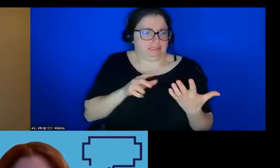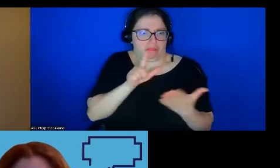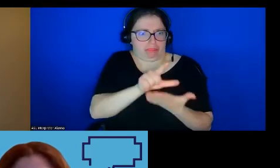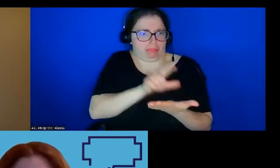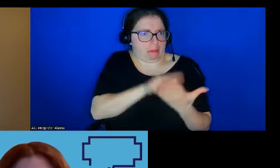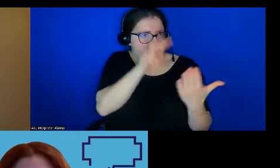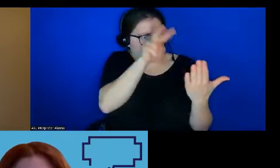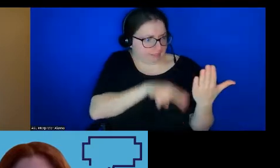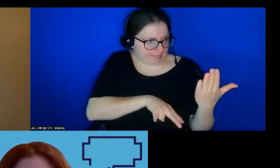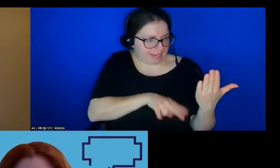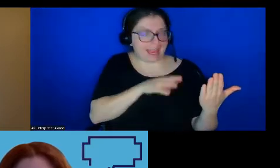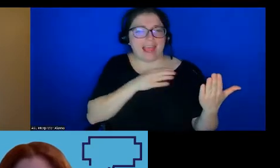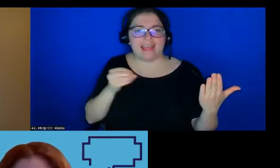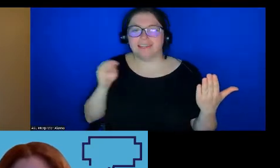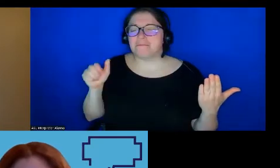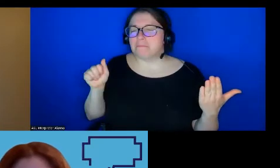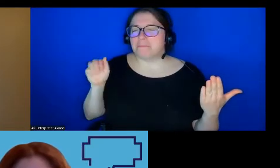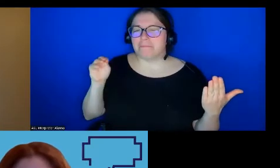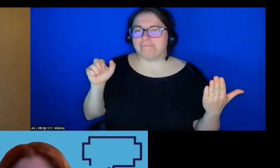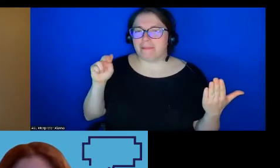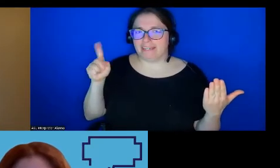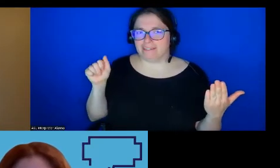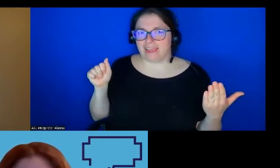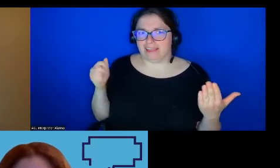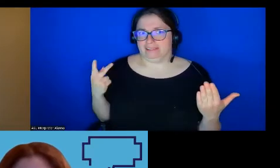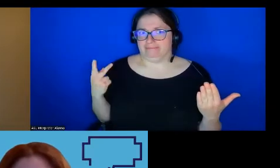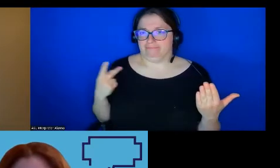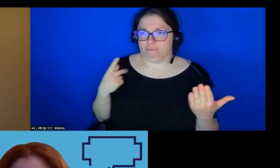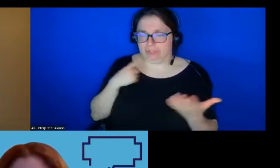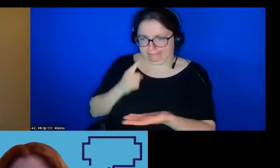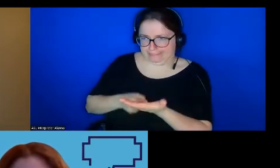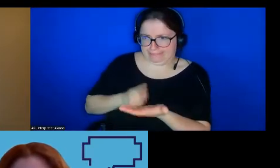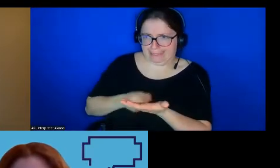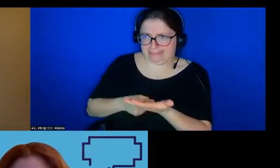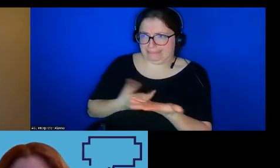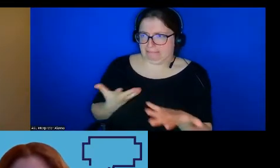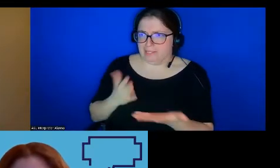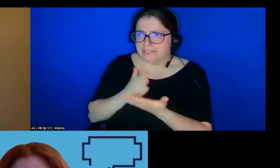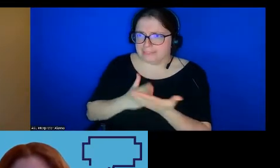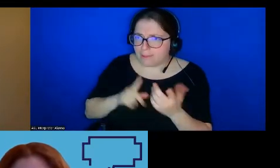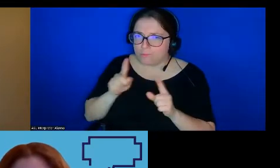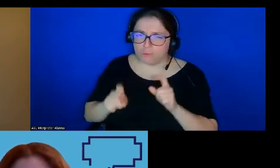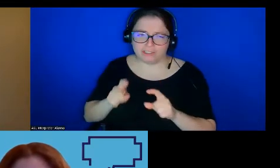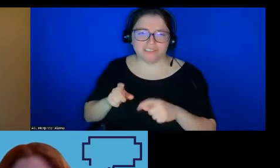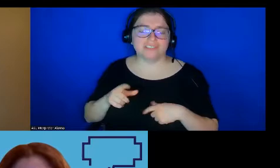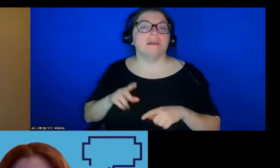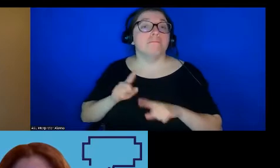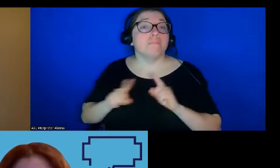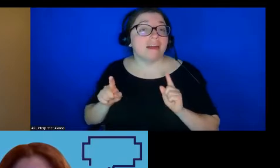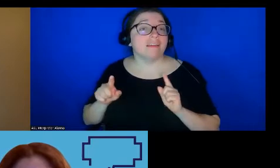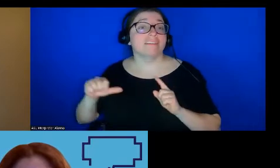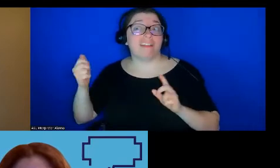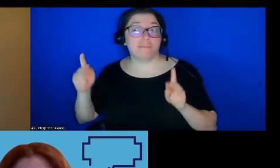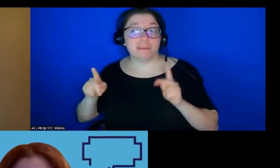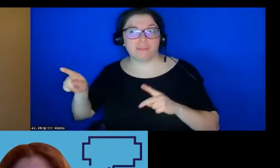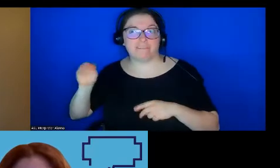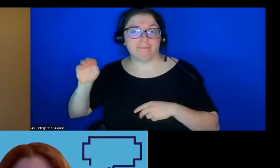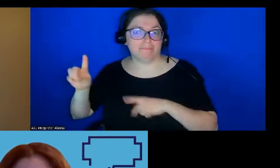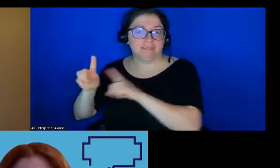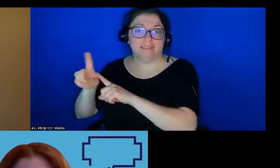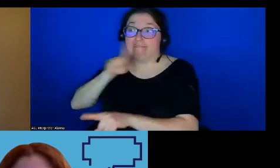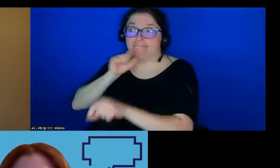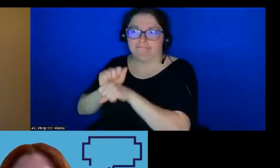conversation with Amanda these are the questions that we had um but those people are the the experts in sort of on the ground implementation